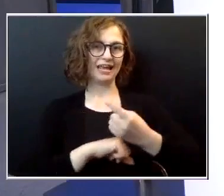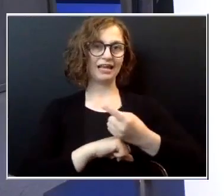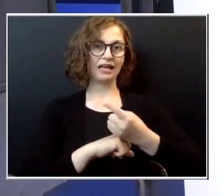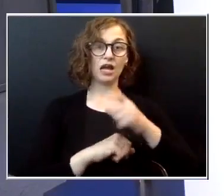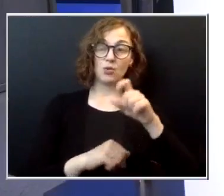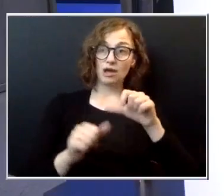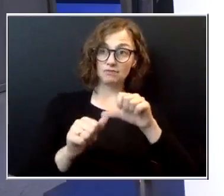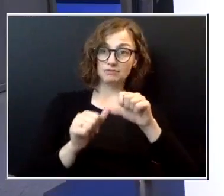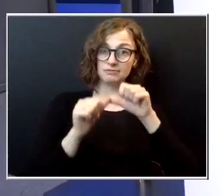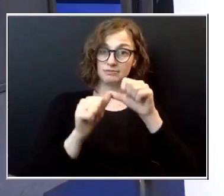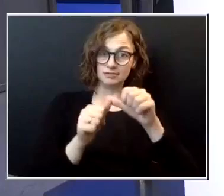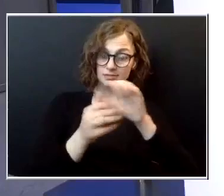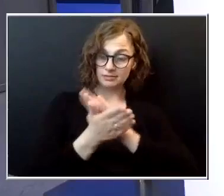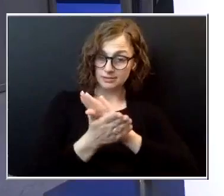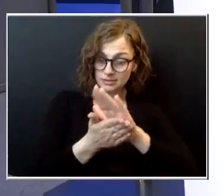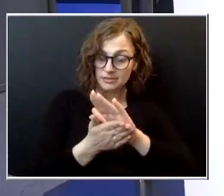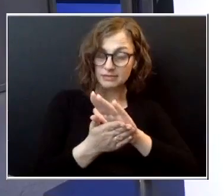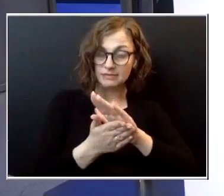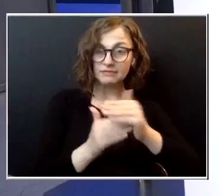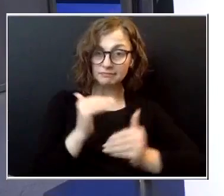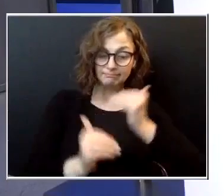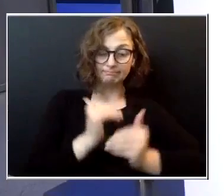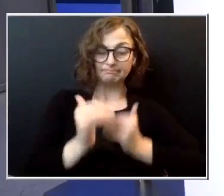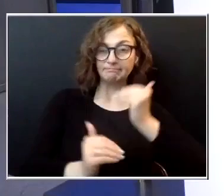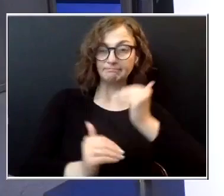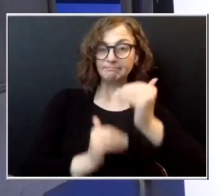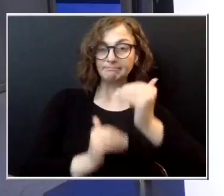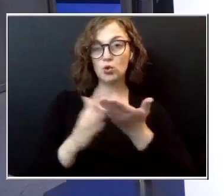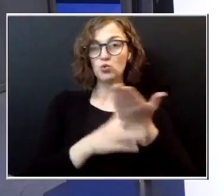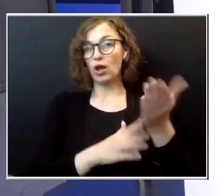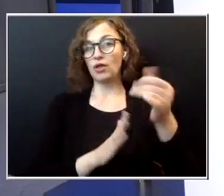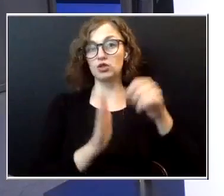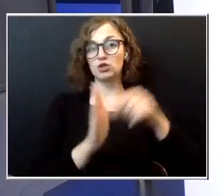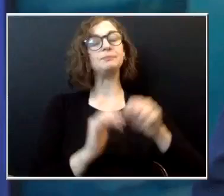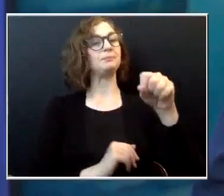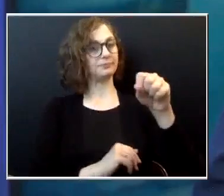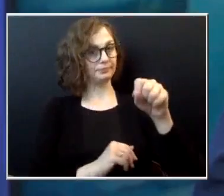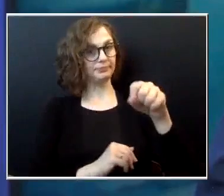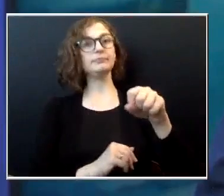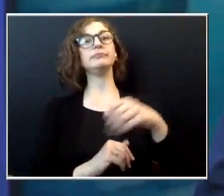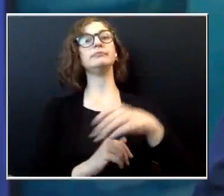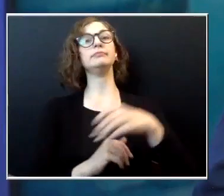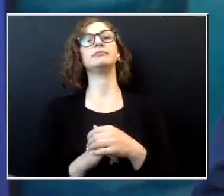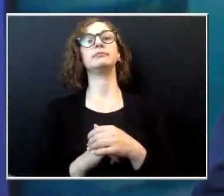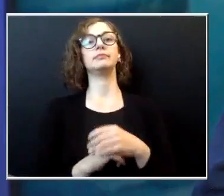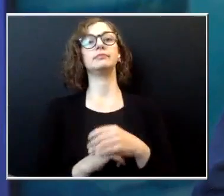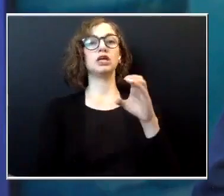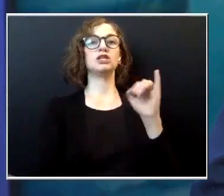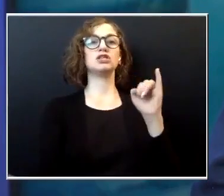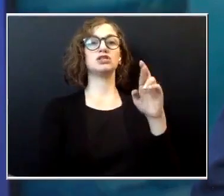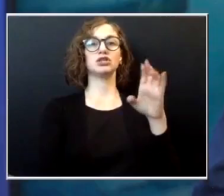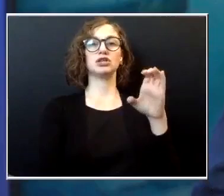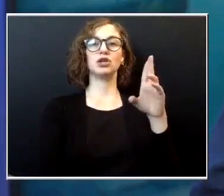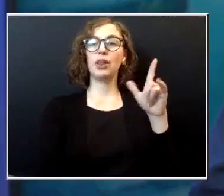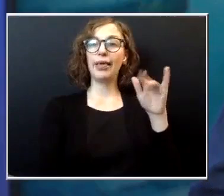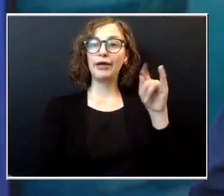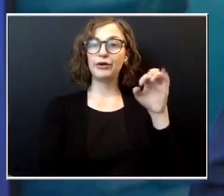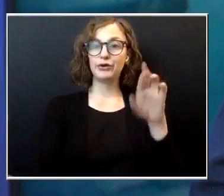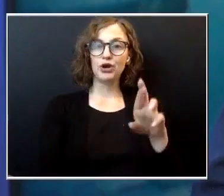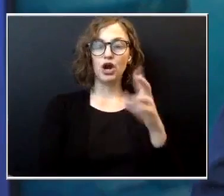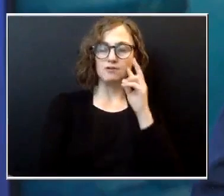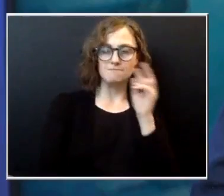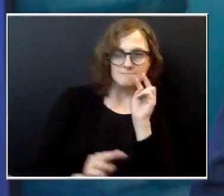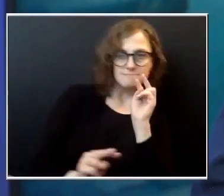Yes. going throughout the entire length of a surgery. The circulator is constantly watching to make sure that we don't have breaks in sterility. Our surgical